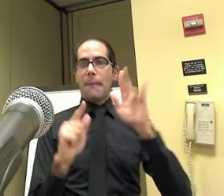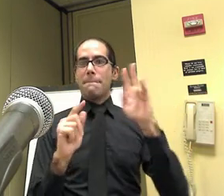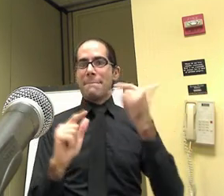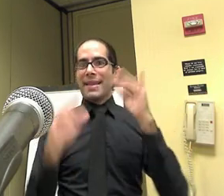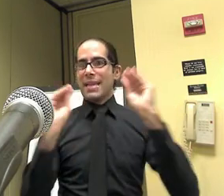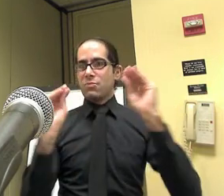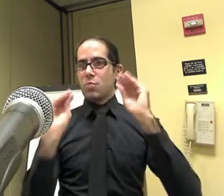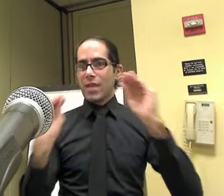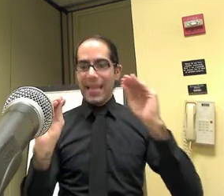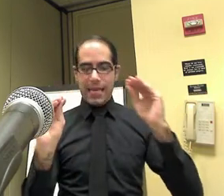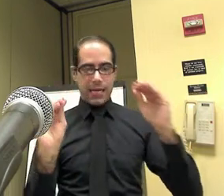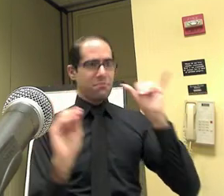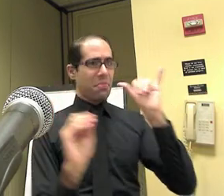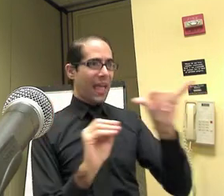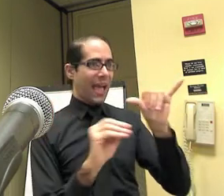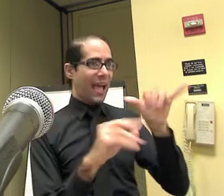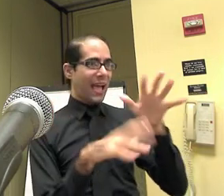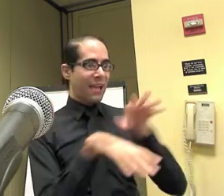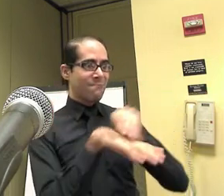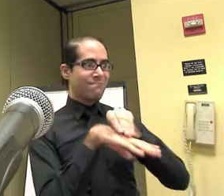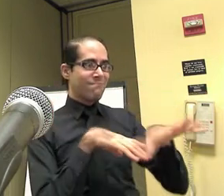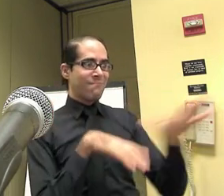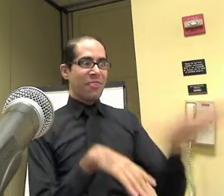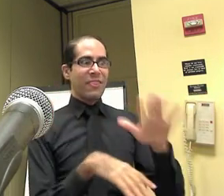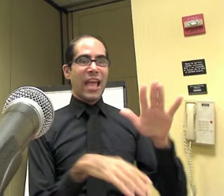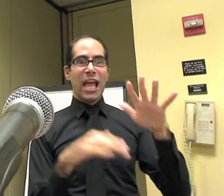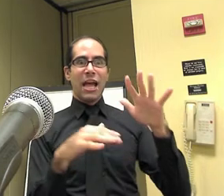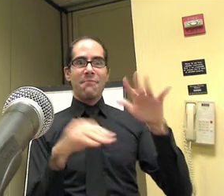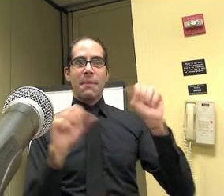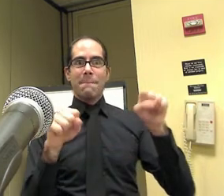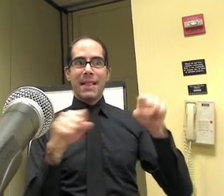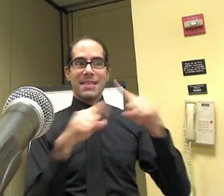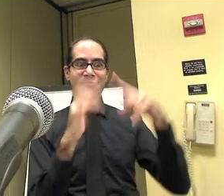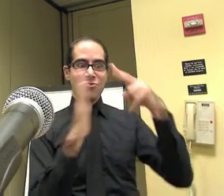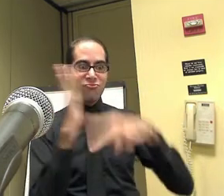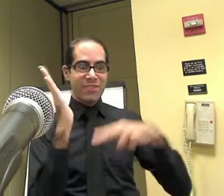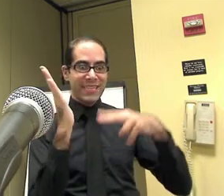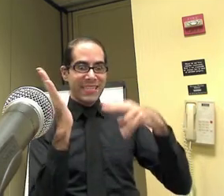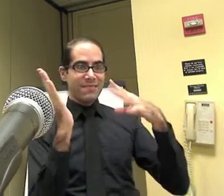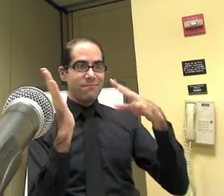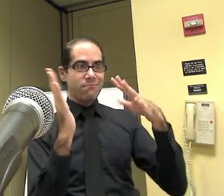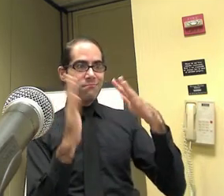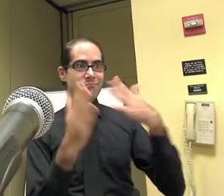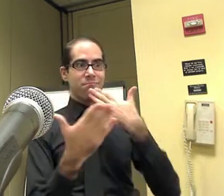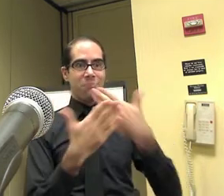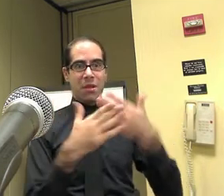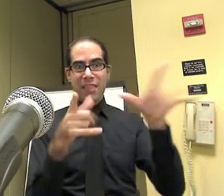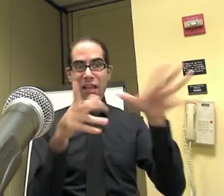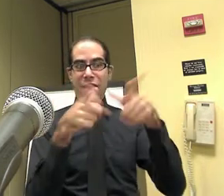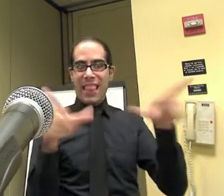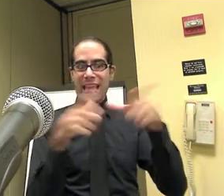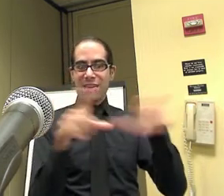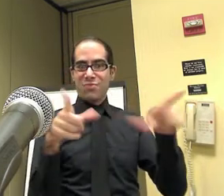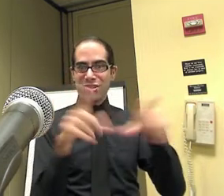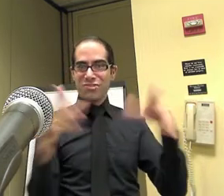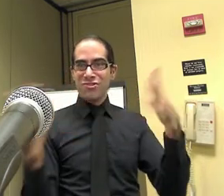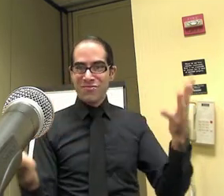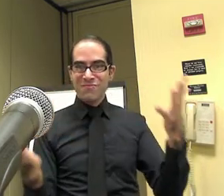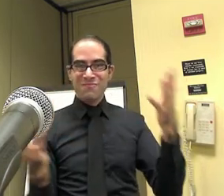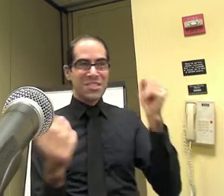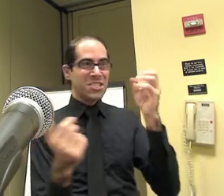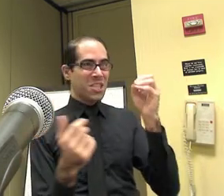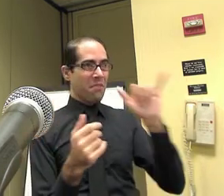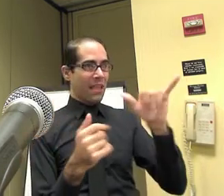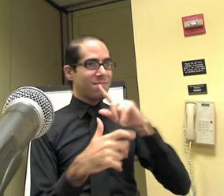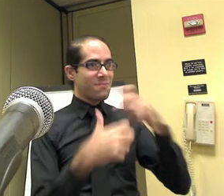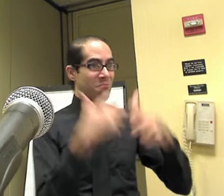educational system is problematic in teaching deaf individuals, and it's a second